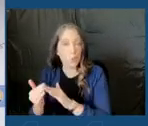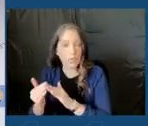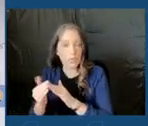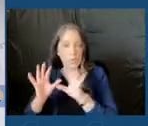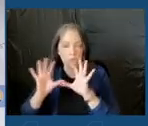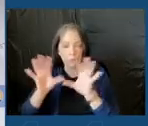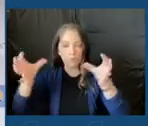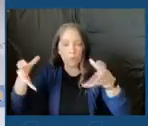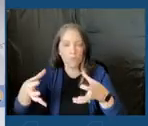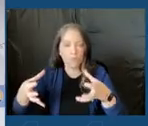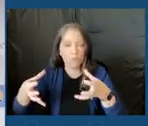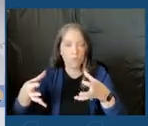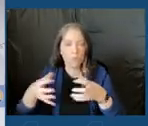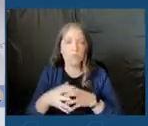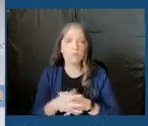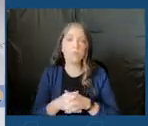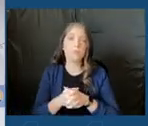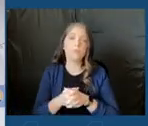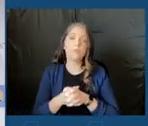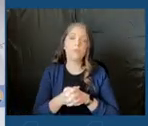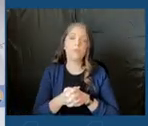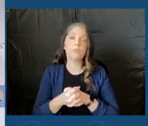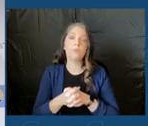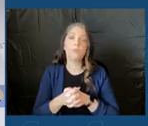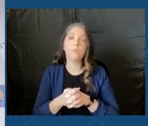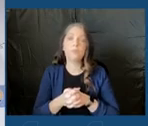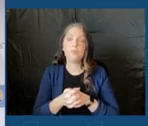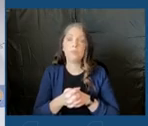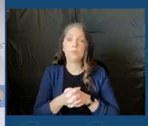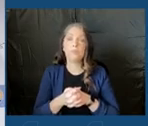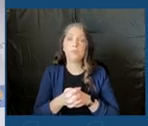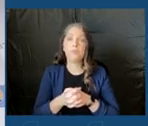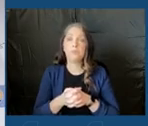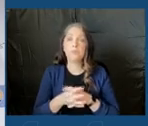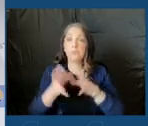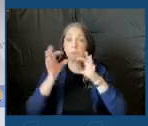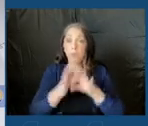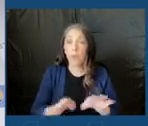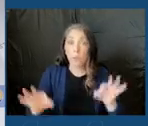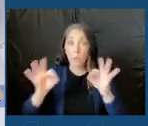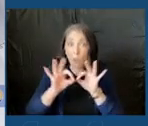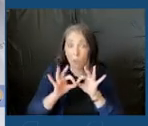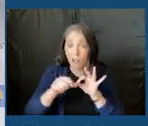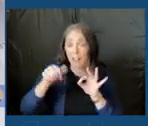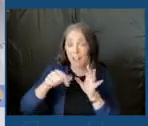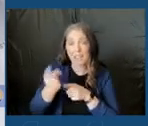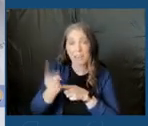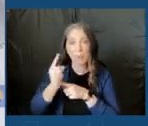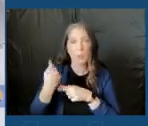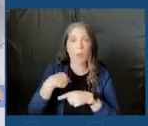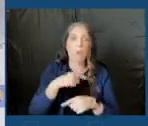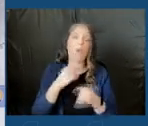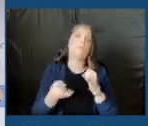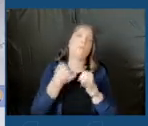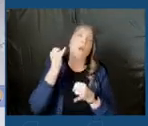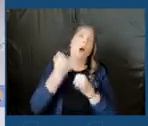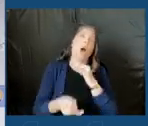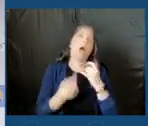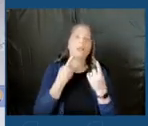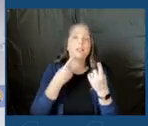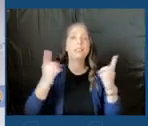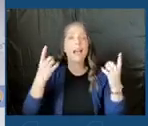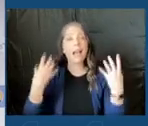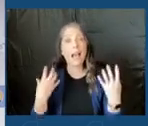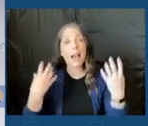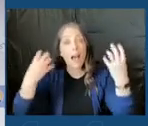other. Nothing can be more important, it seems to me, than this moment when we're finally saying that health is, more than anything